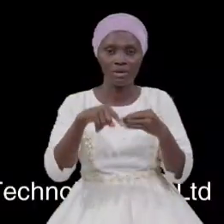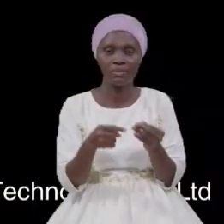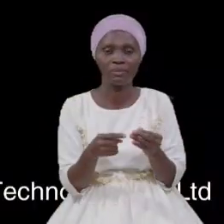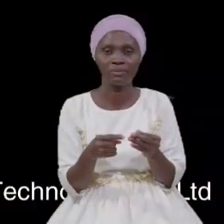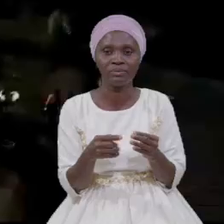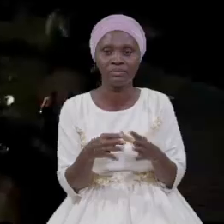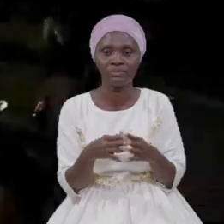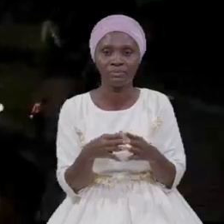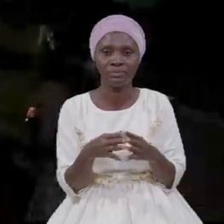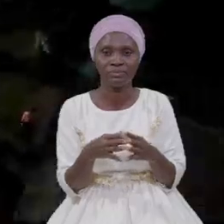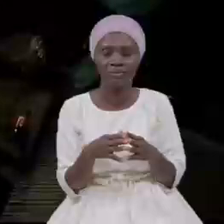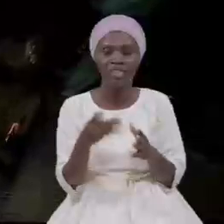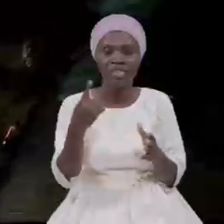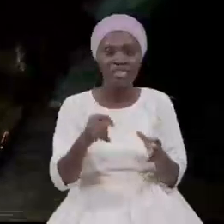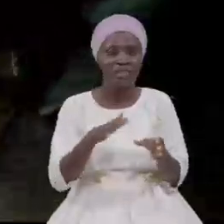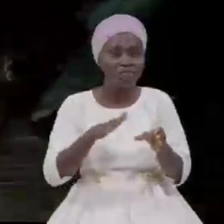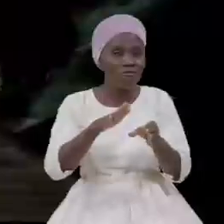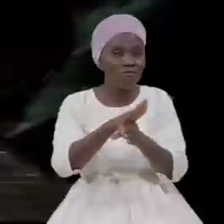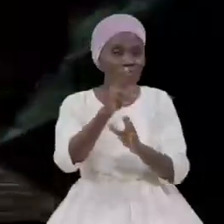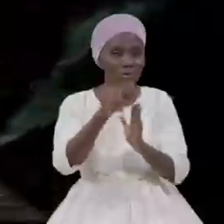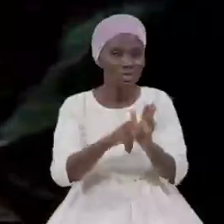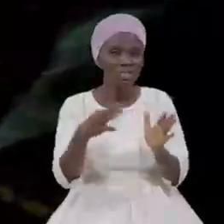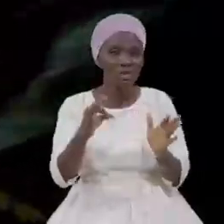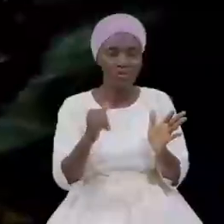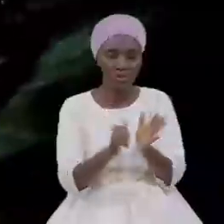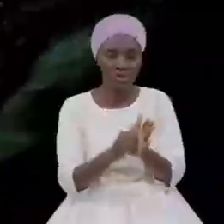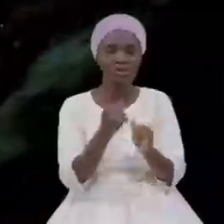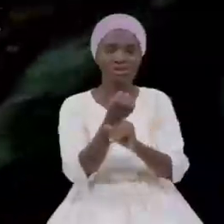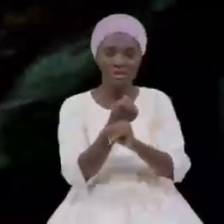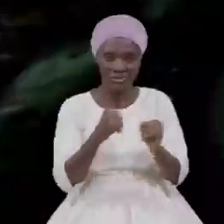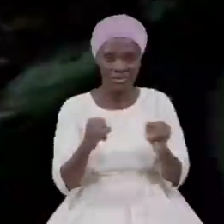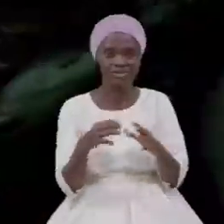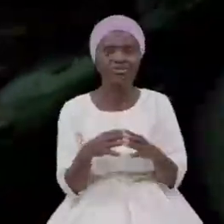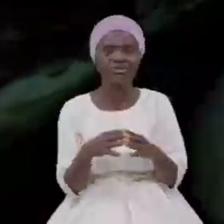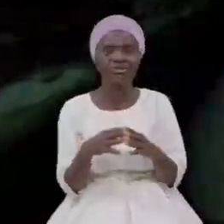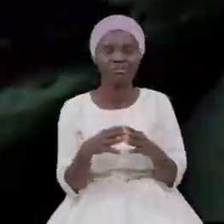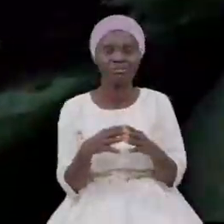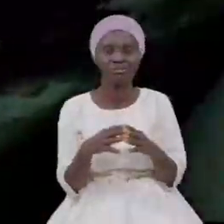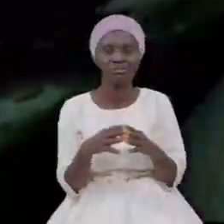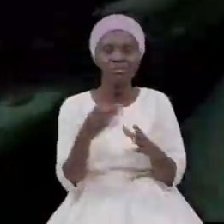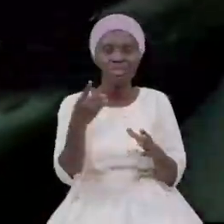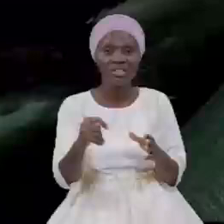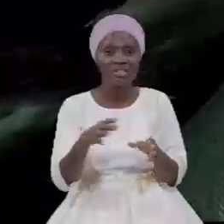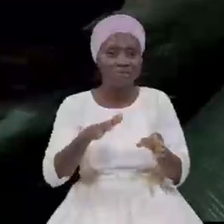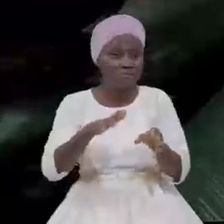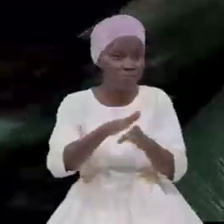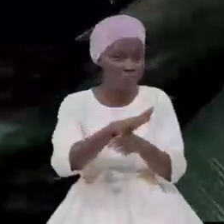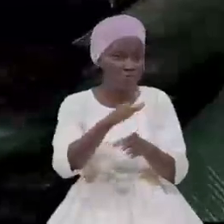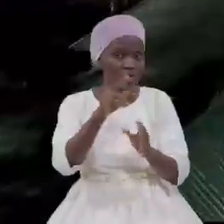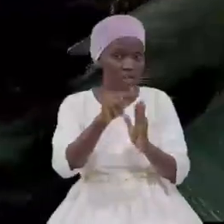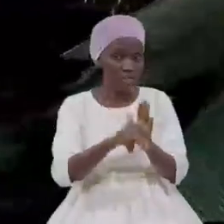the fullness of that salvation, the fullness of